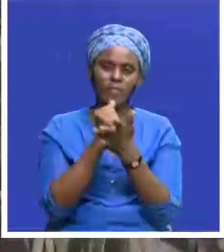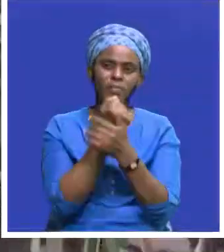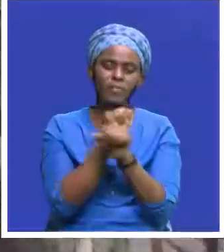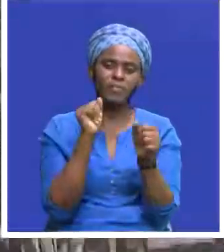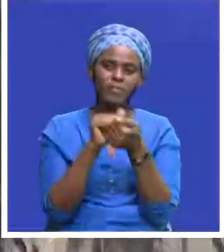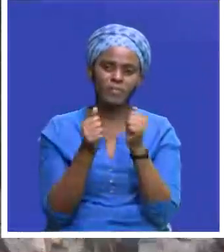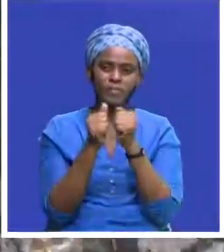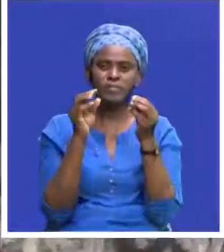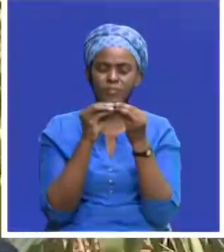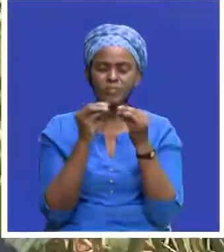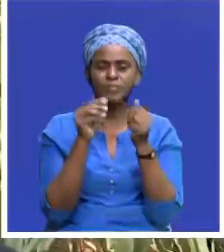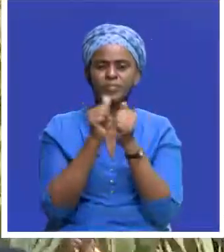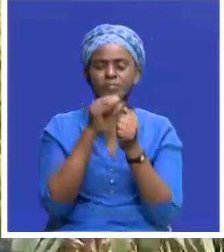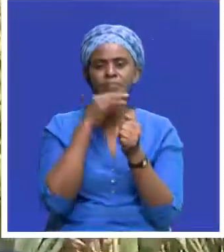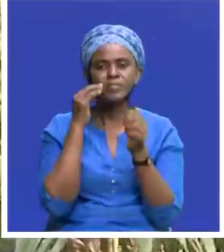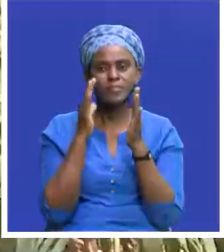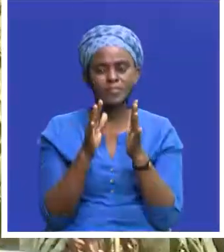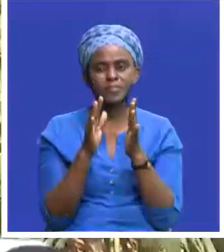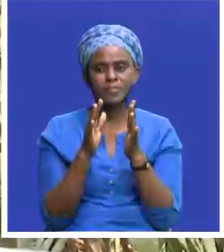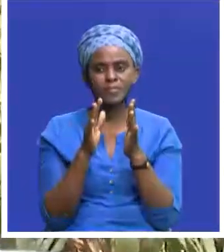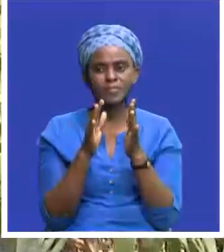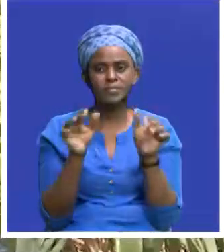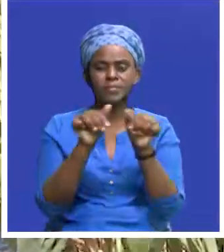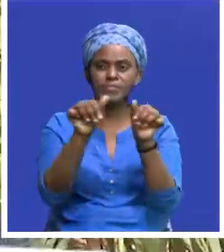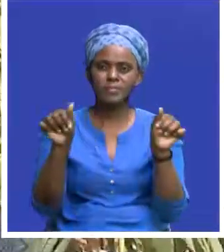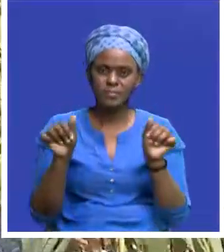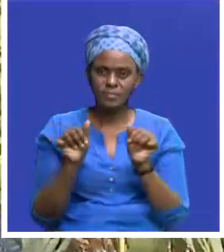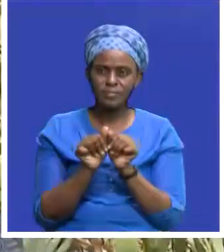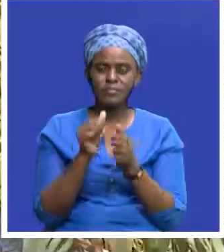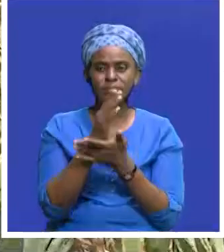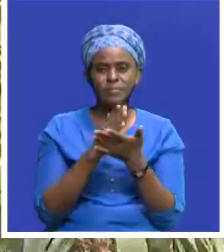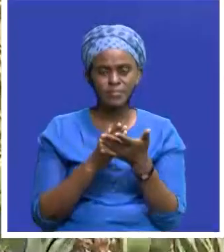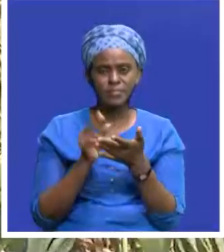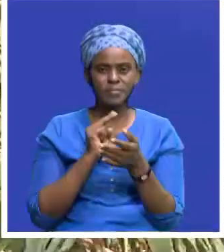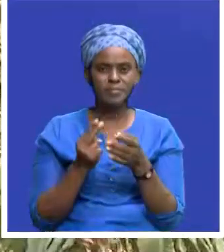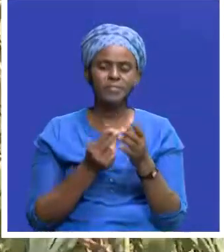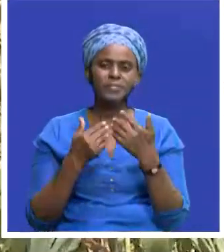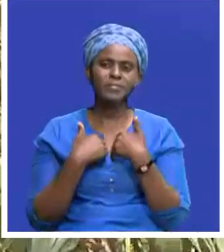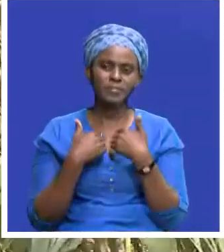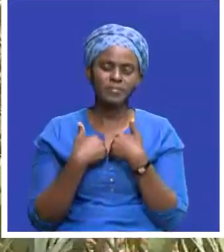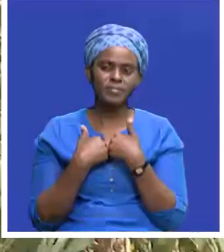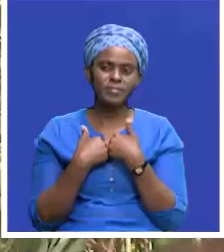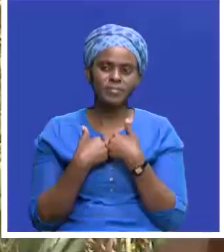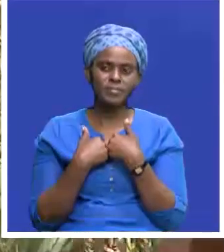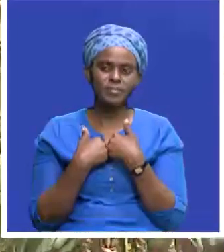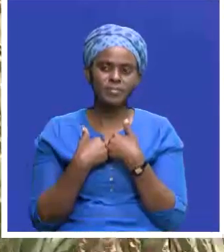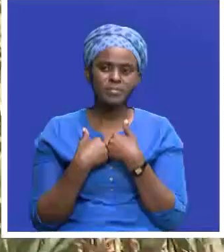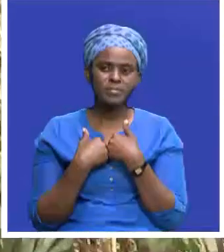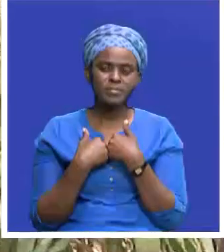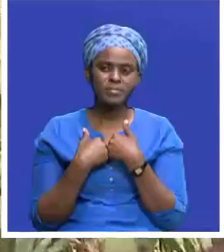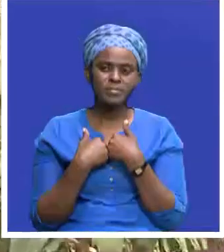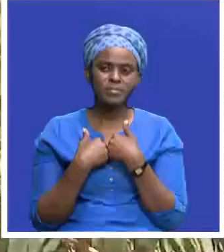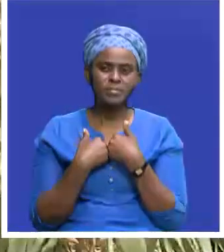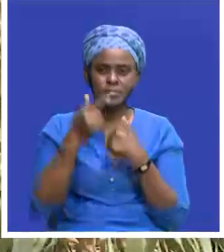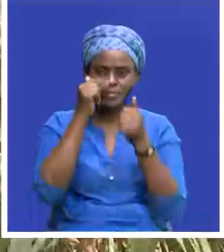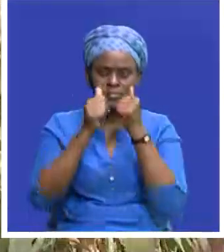especially amongst farmers. In some areas, we have, because of the slight